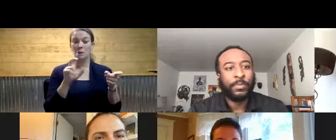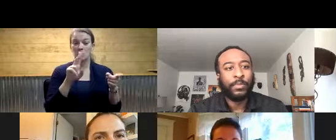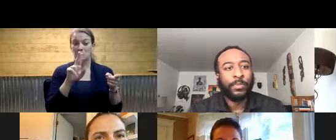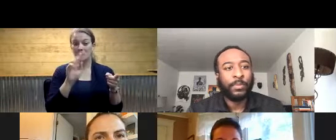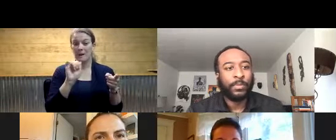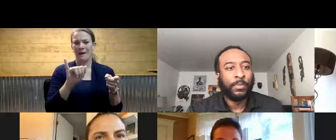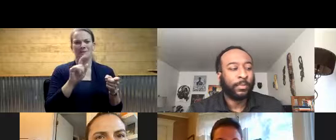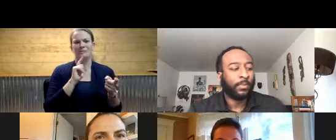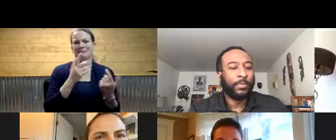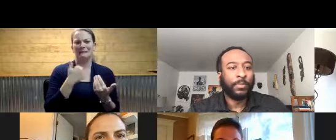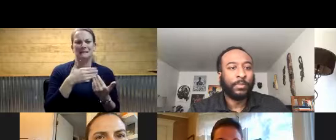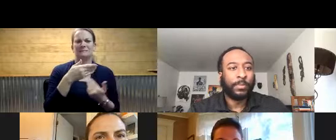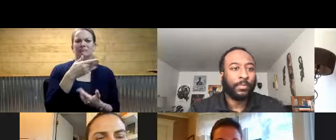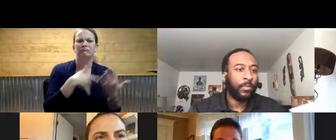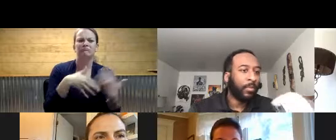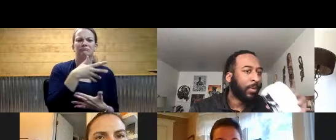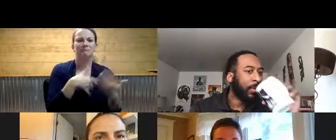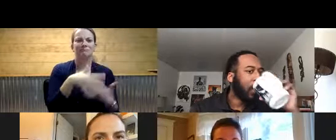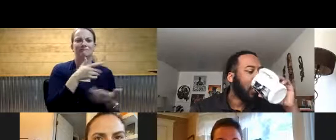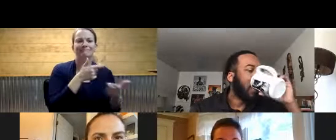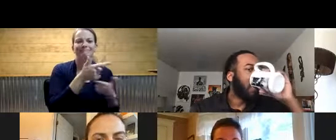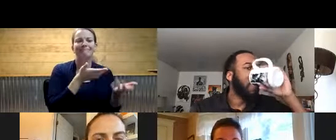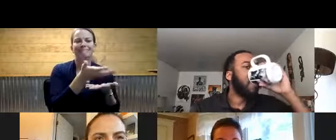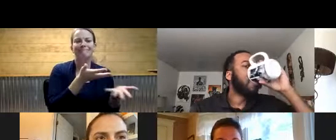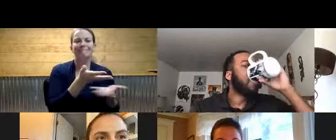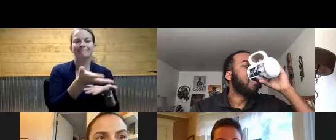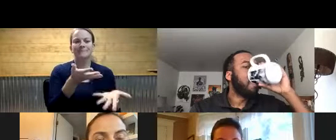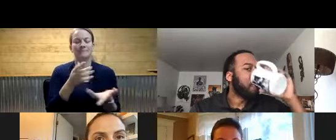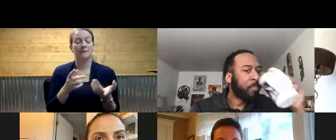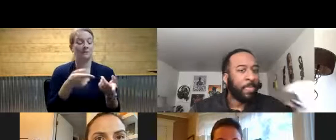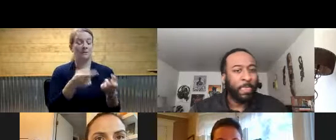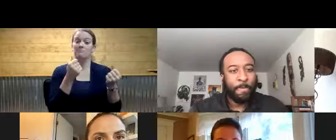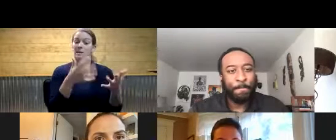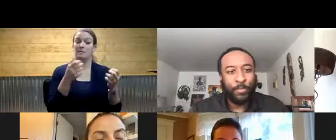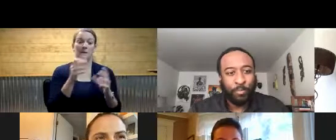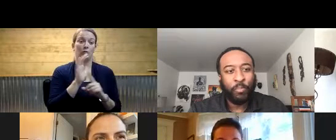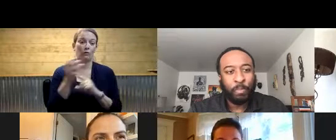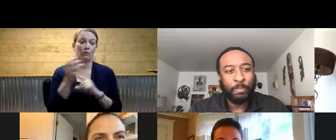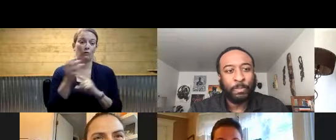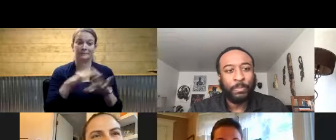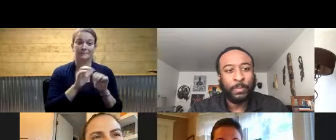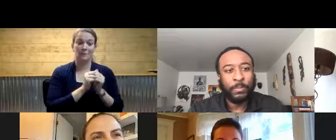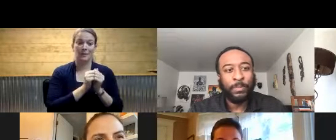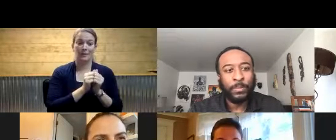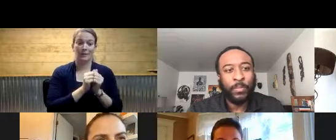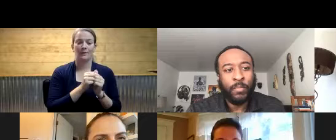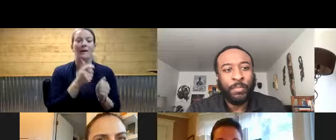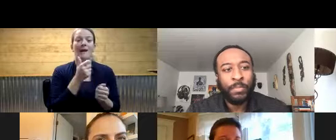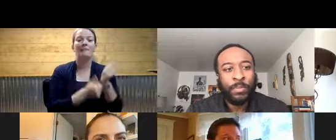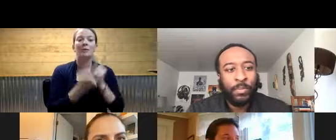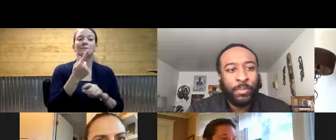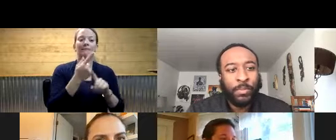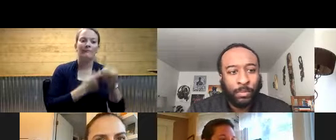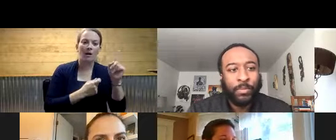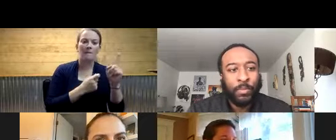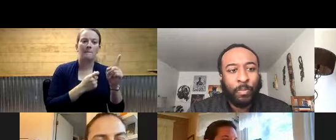and Dubai is like a bunch of cultures like together, and everyone is from somewhere but born in